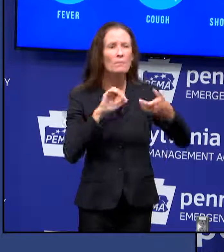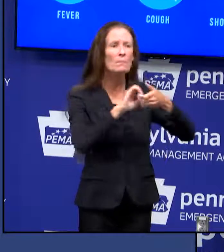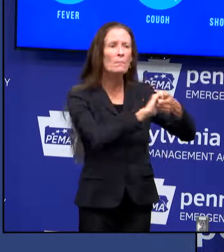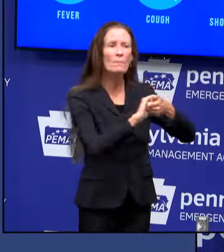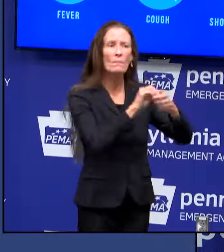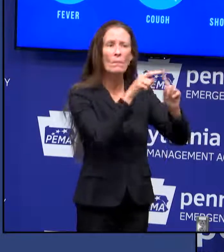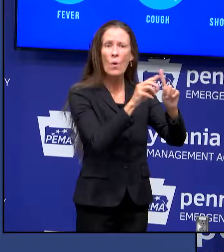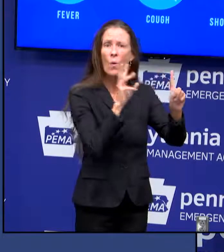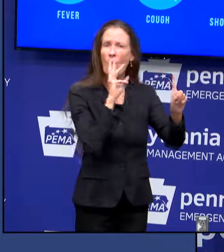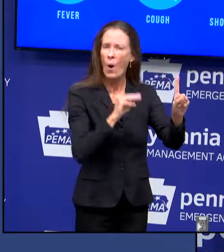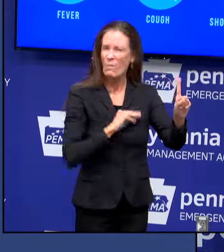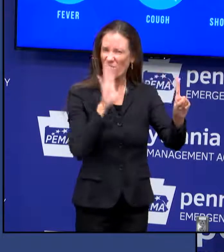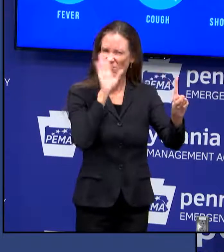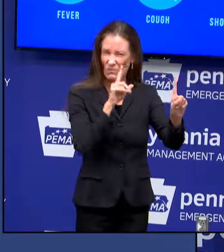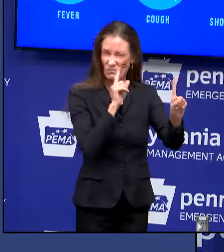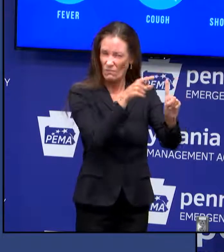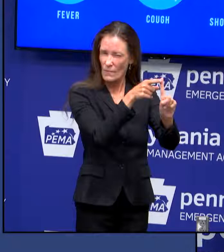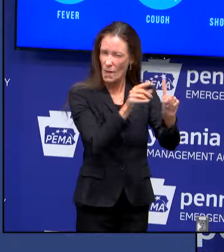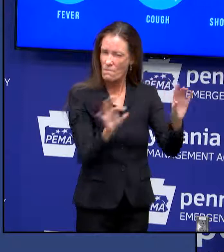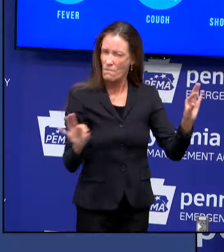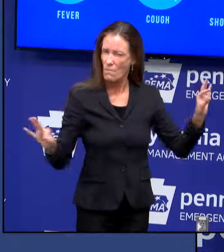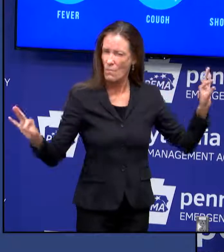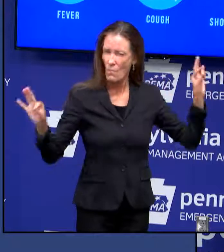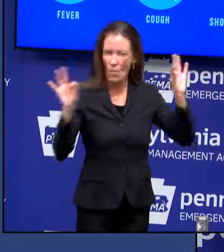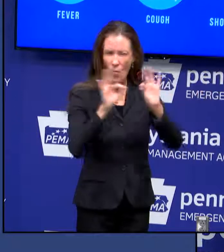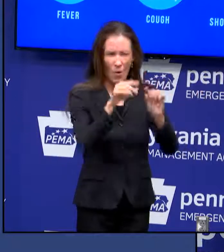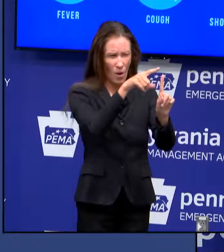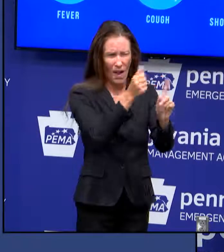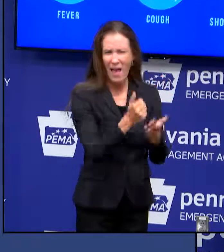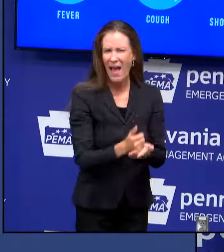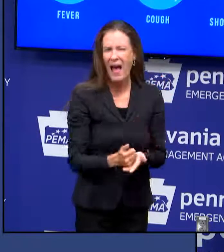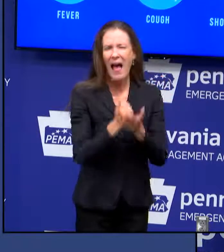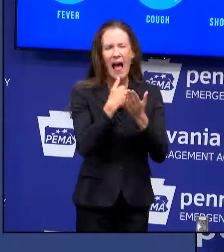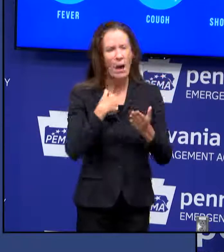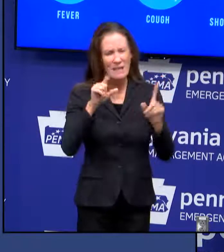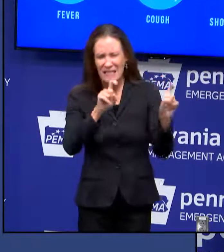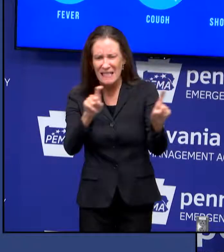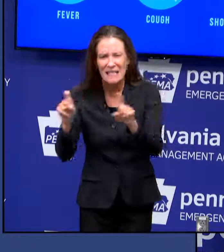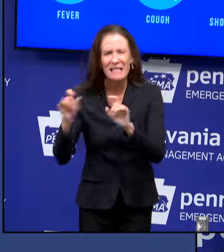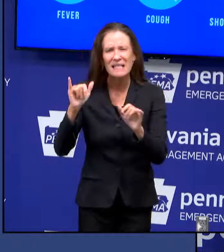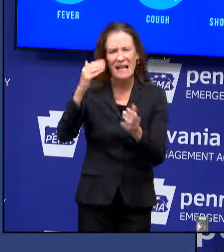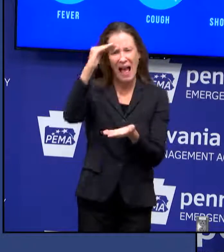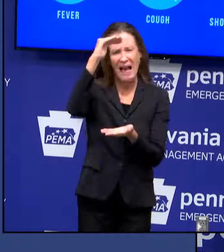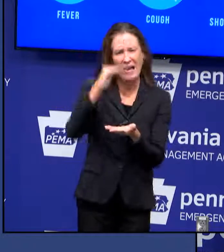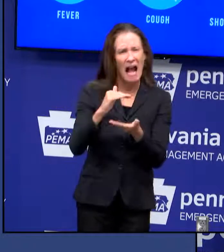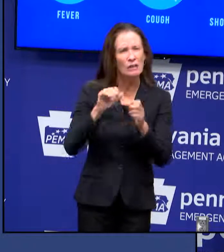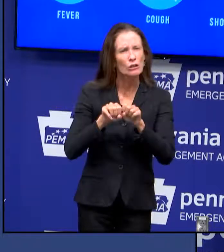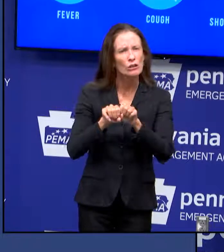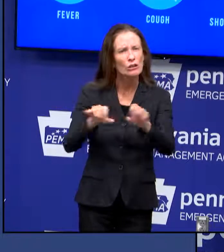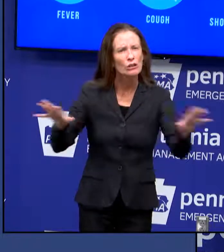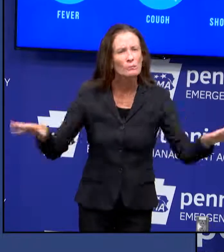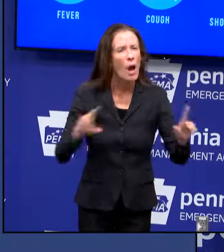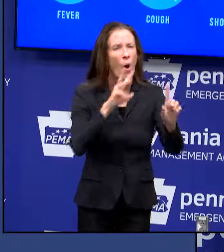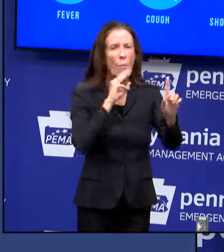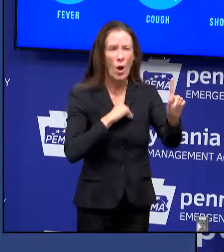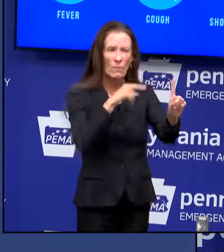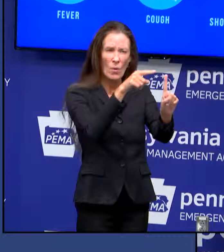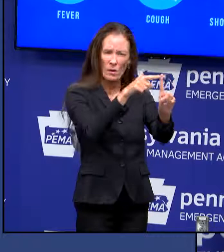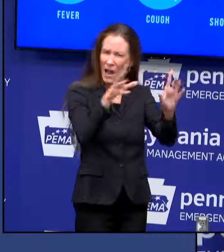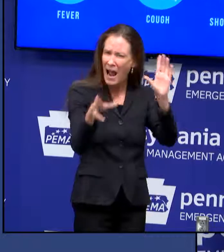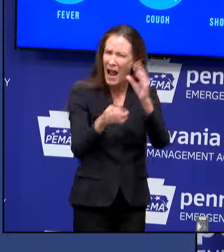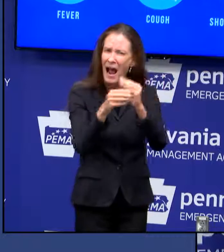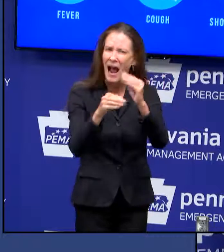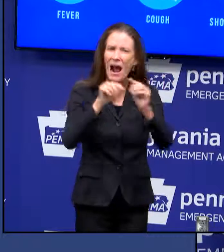role in helping us stop the spread of this virus. Walmart has helped us expand testing in many areas, including